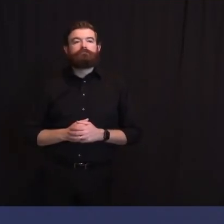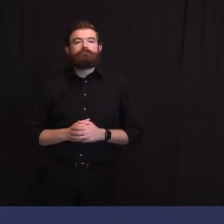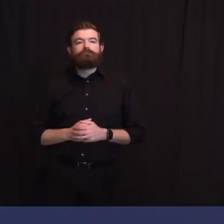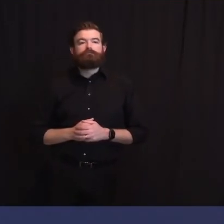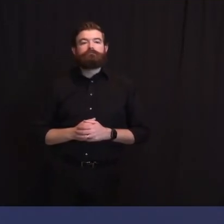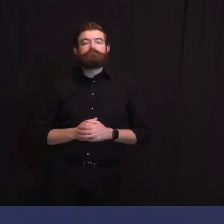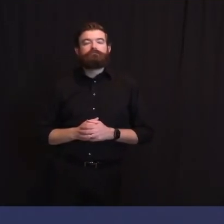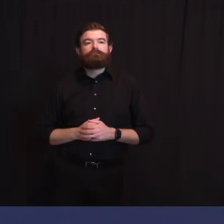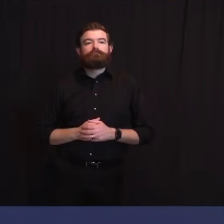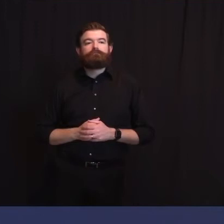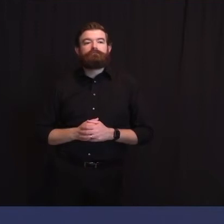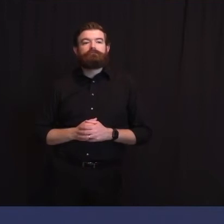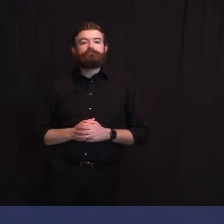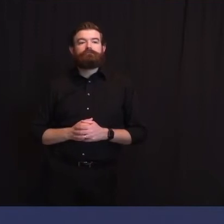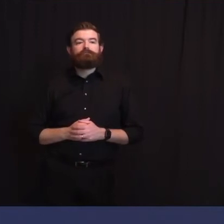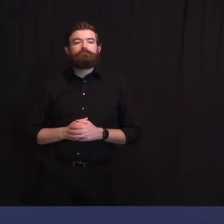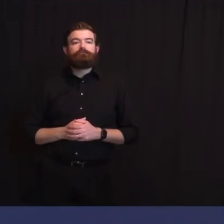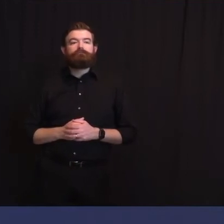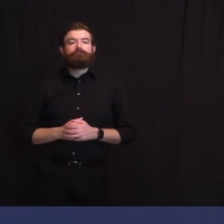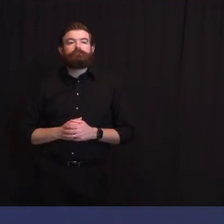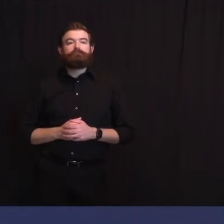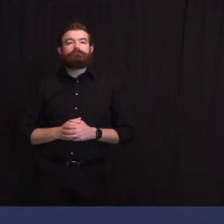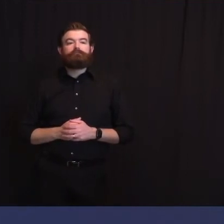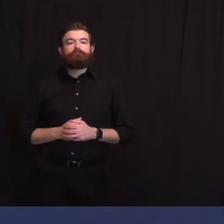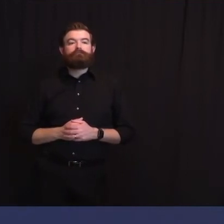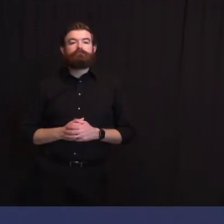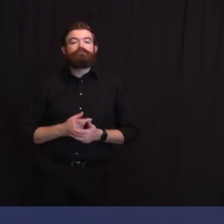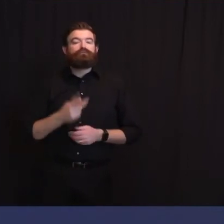carve-outs, and one is transit.